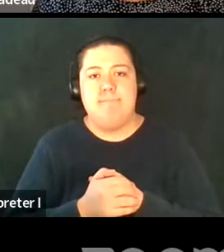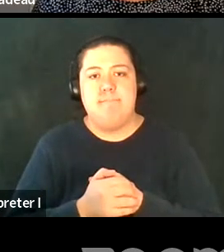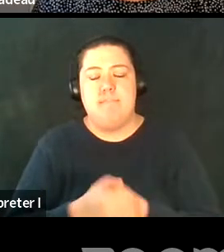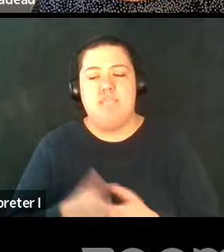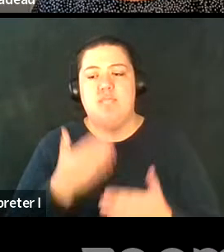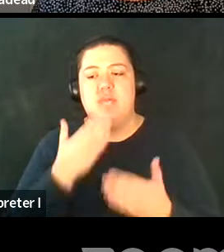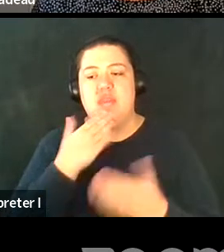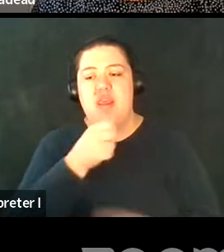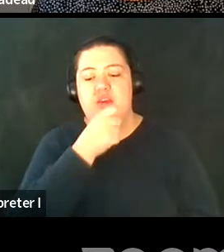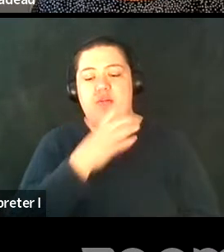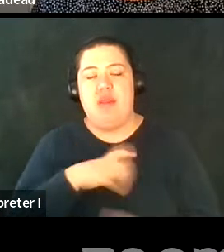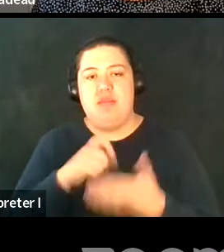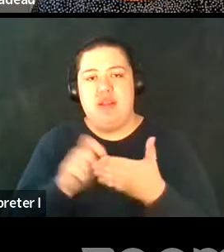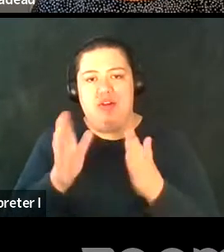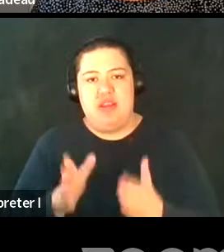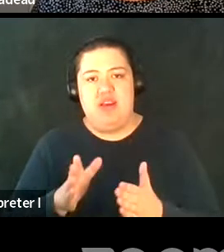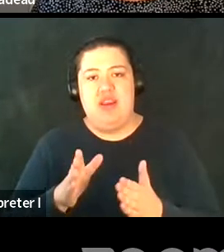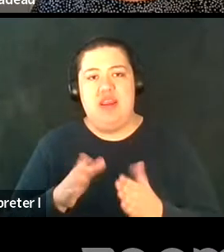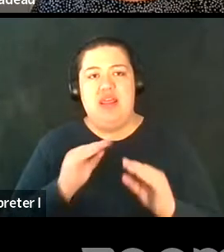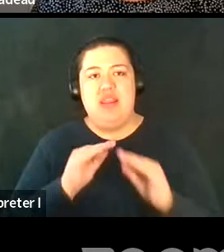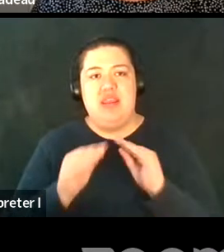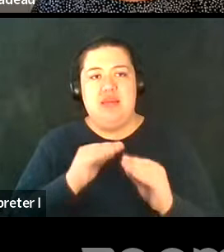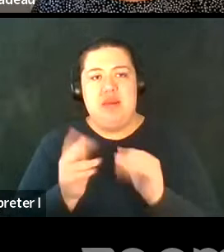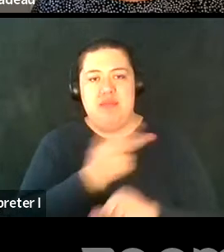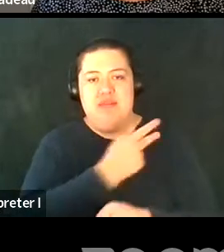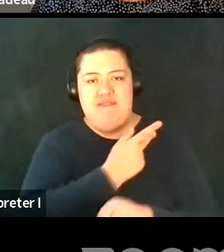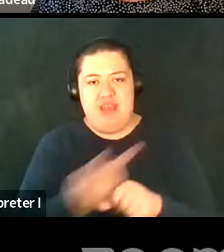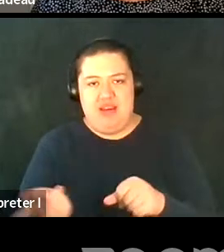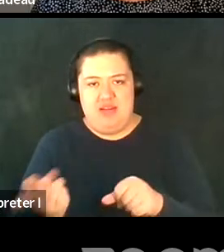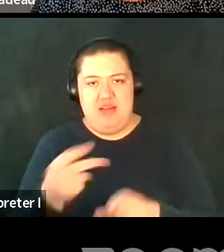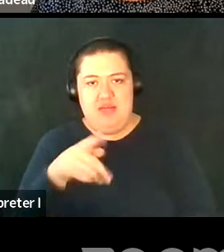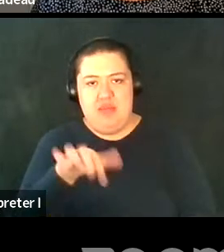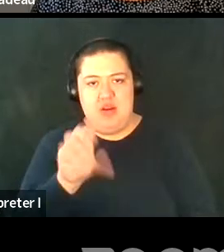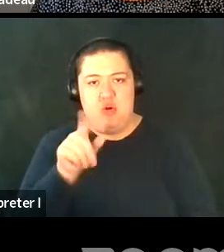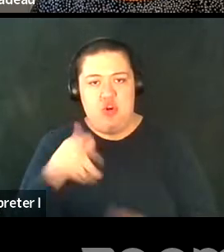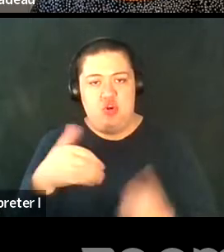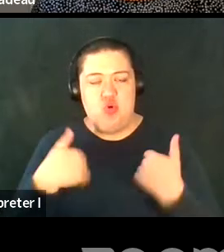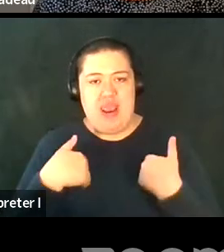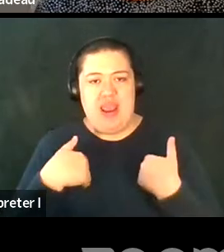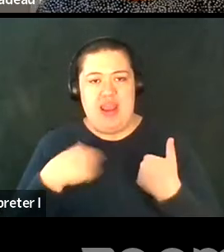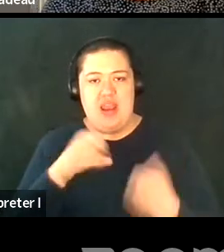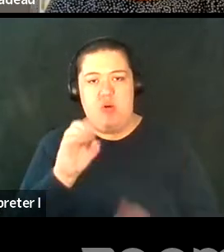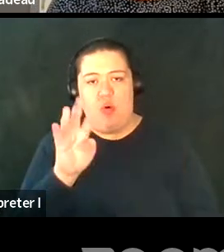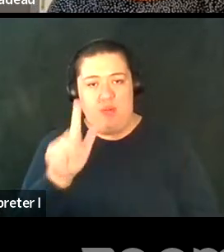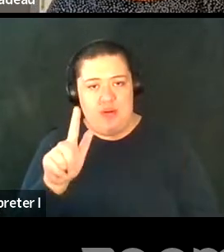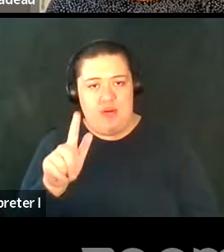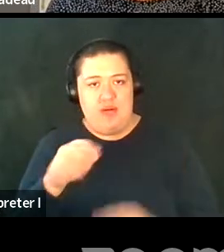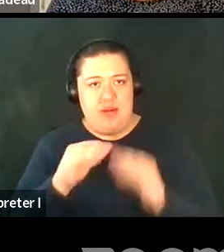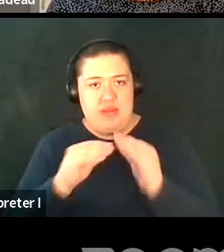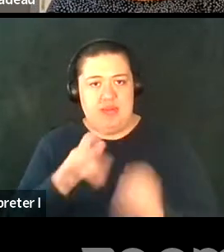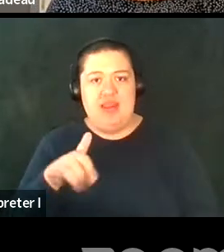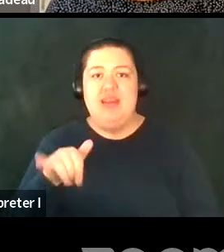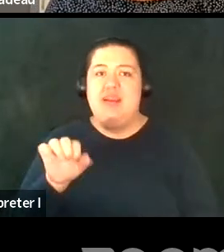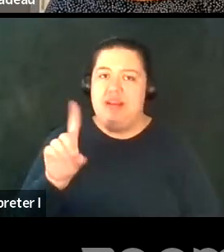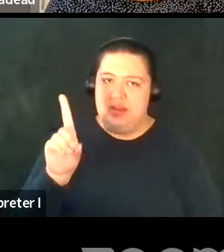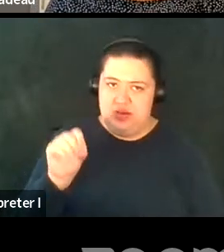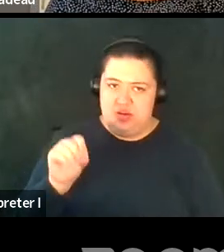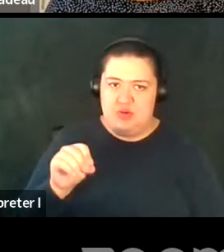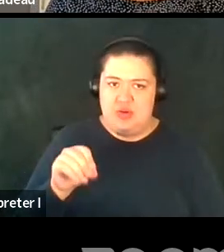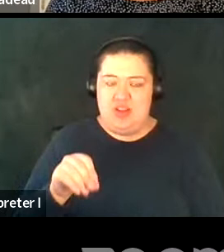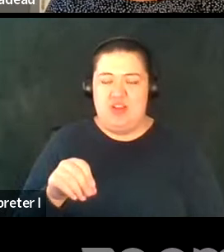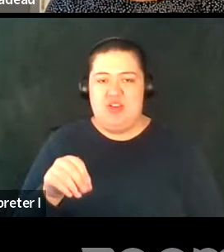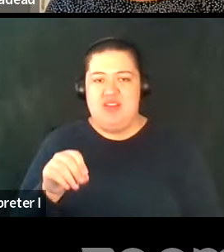Thank you, Madam Secretary. The amendment fails. Councilmember Pinto, you had an oral amendment? Yes, I do. It's just a